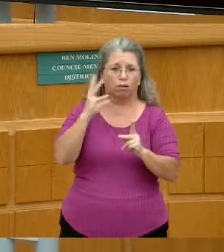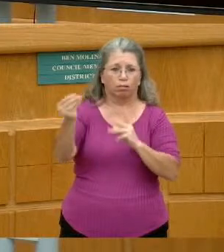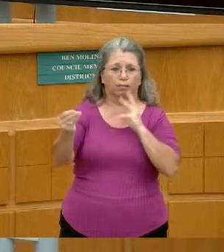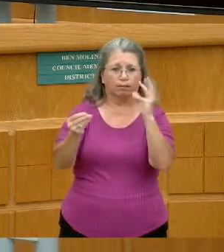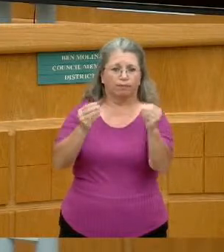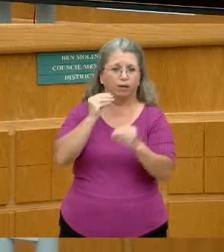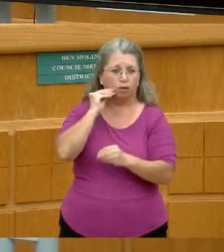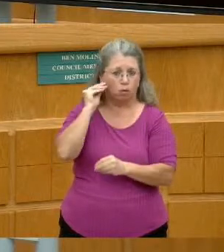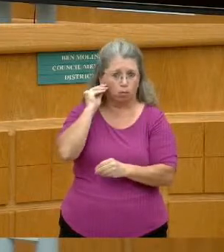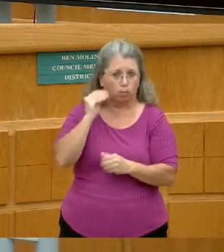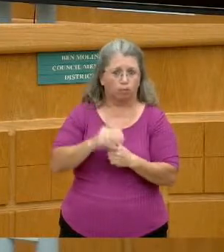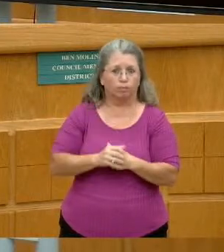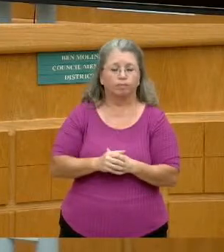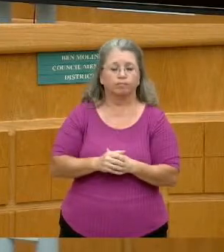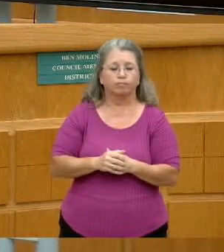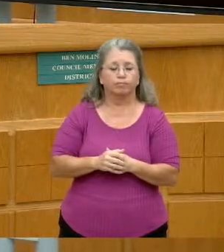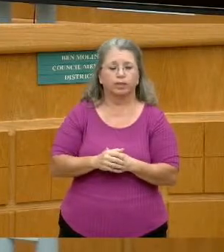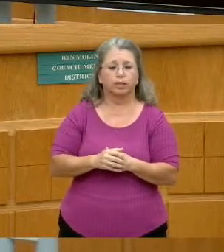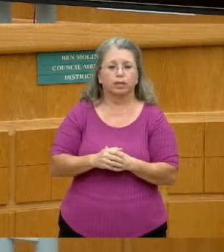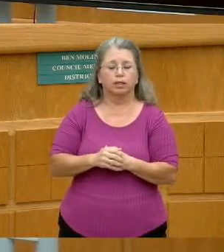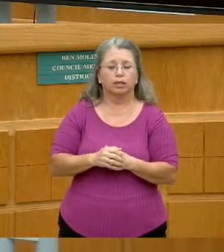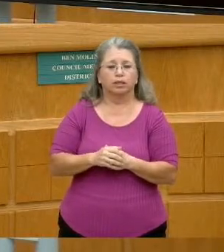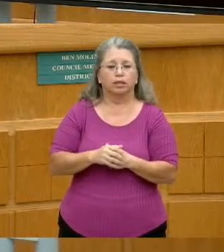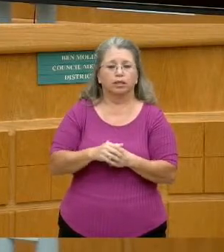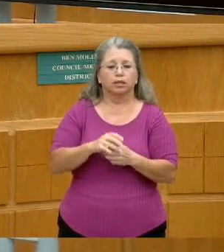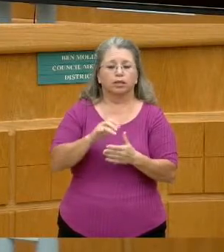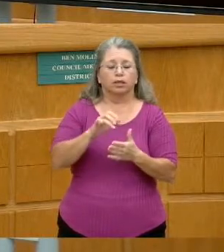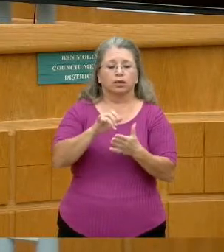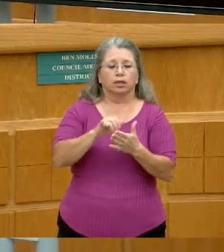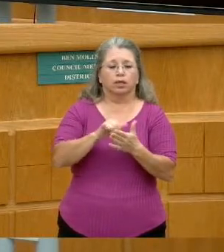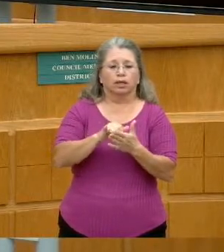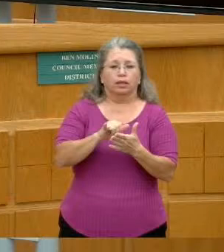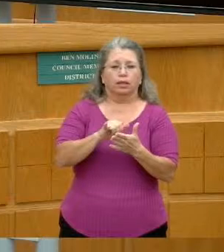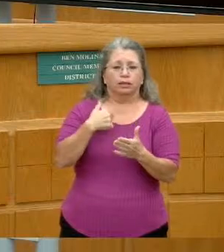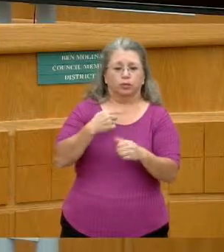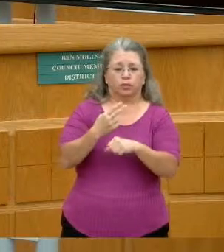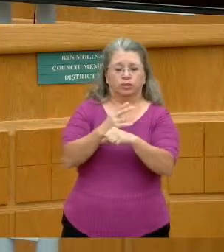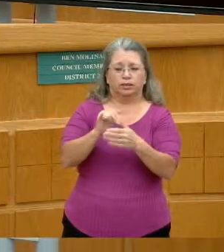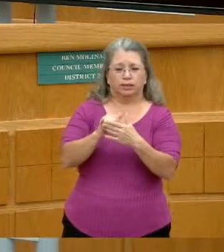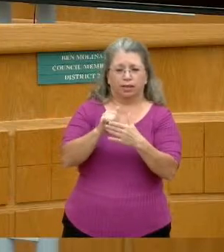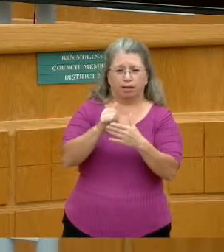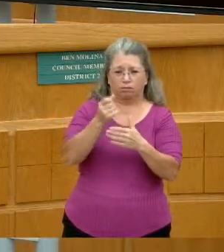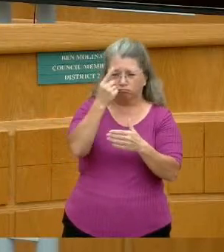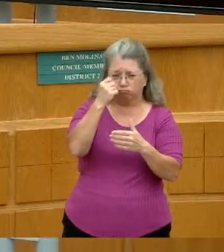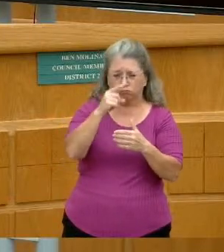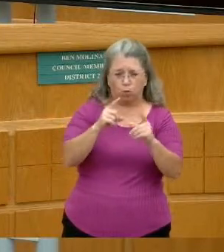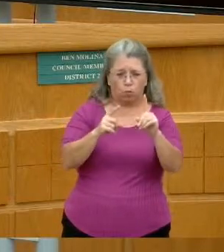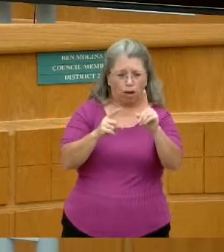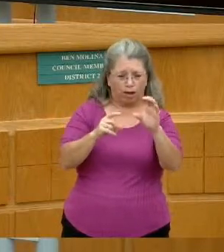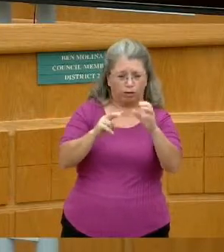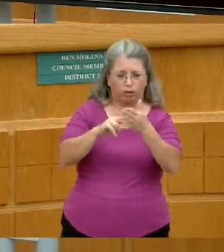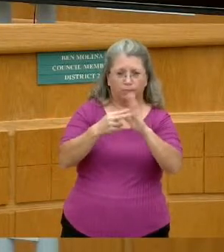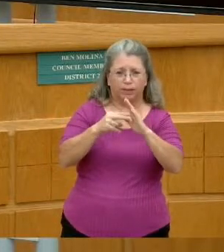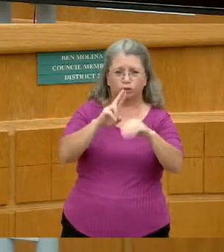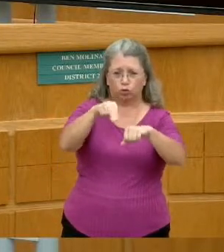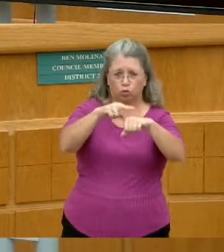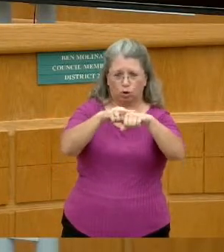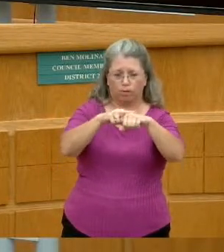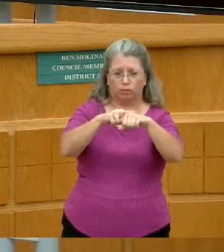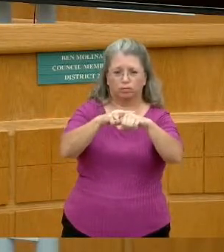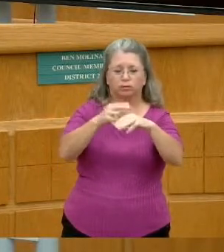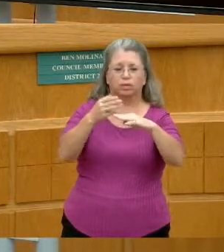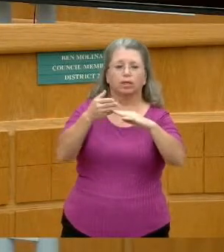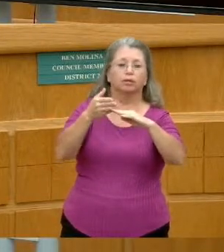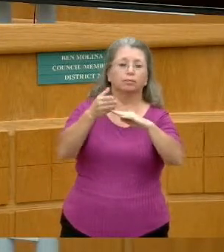it's turned into a standardized metric where 100 means normal. So before the pandemic started, there was a certain amount of cell